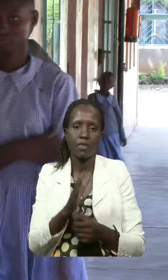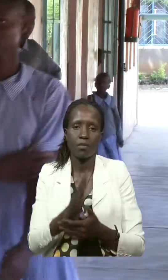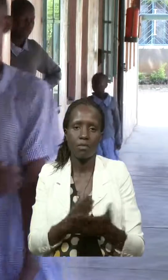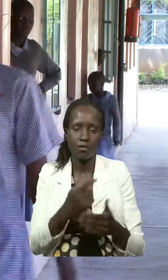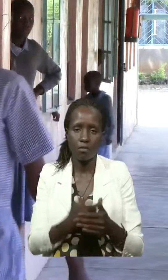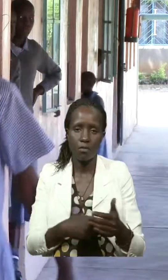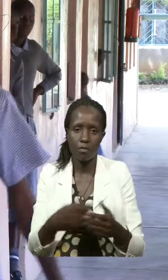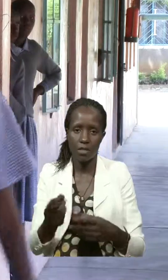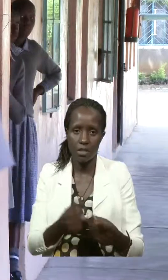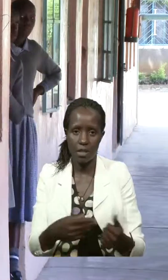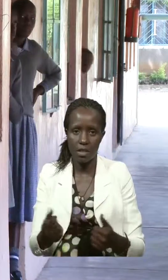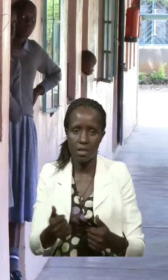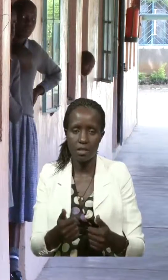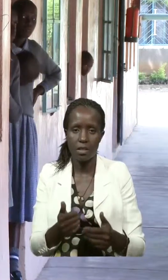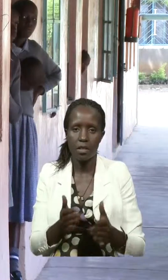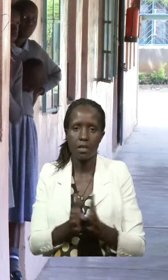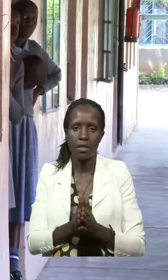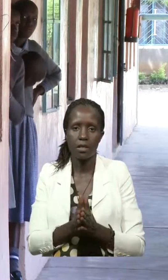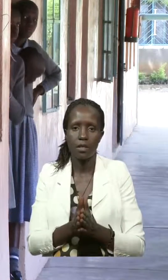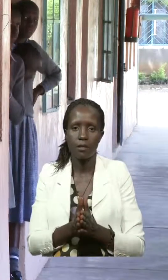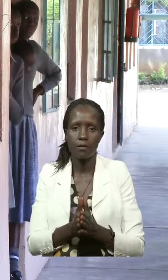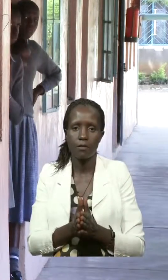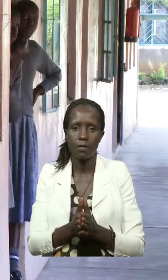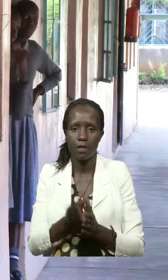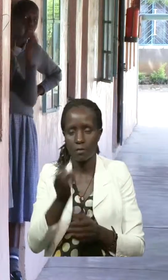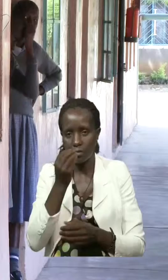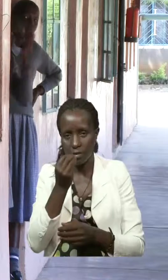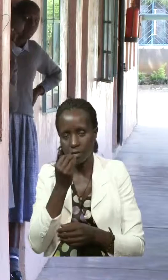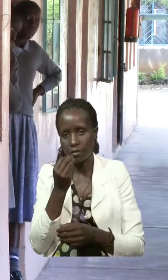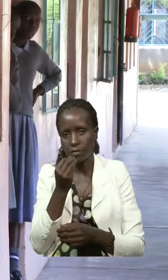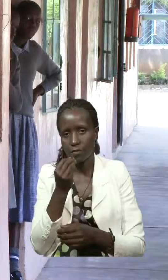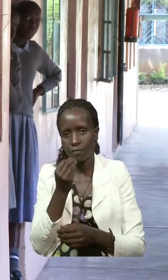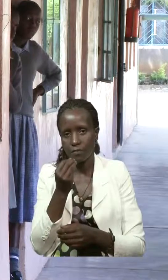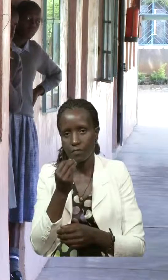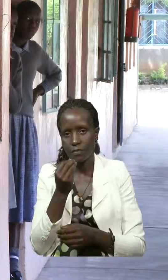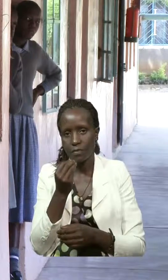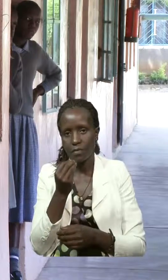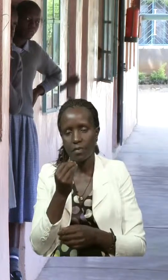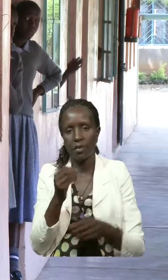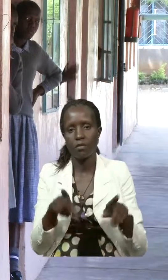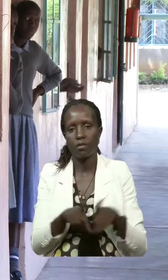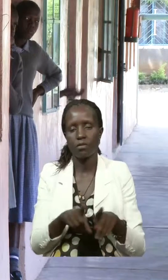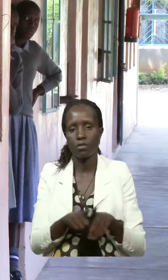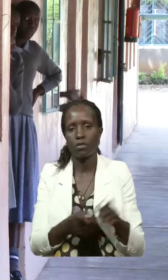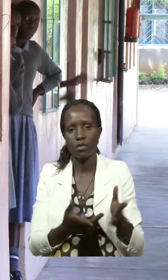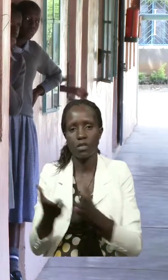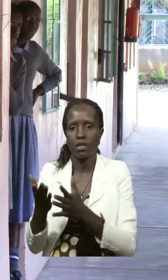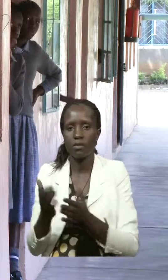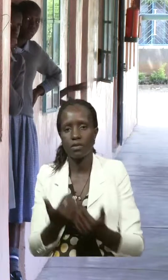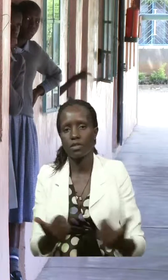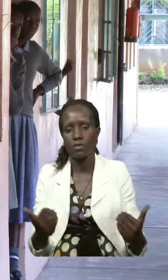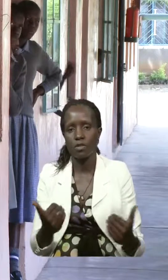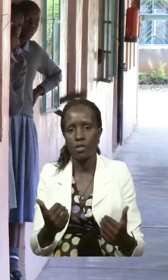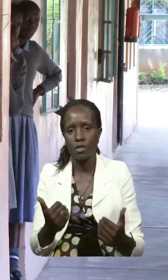Apart from the sales and the meals, we also take our children